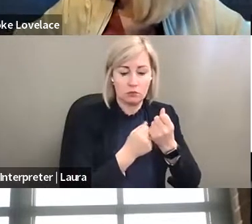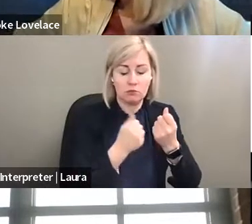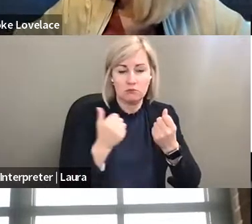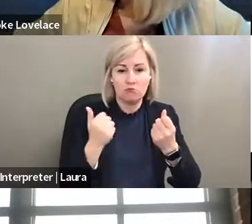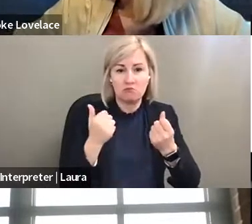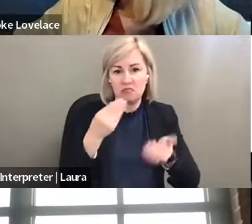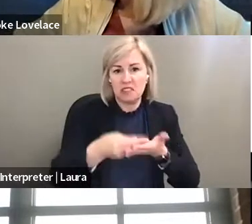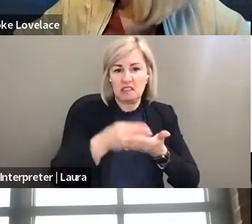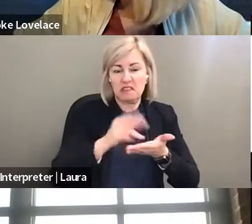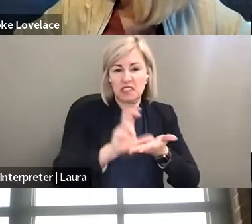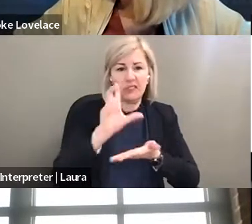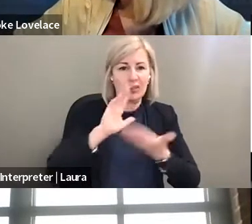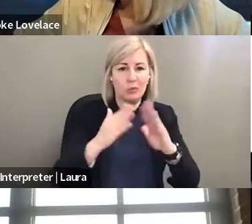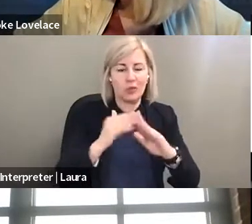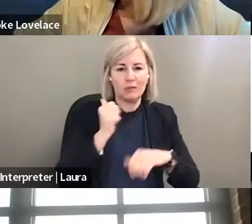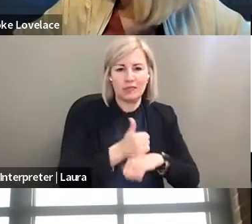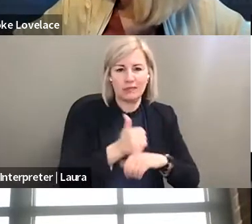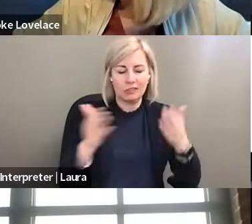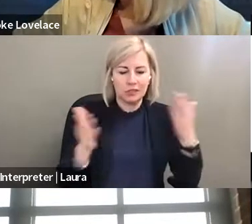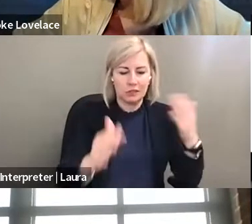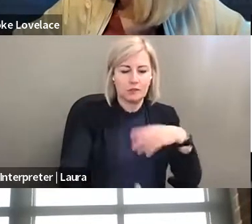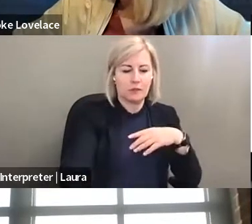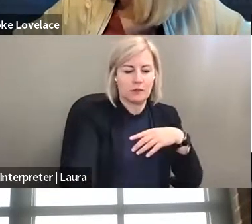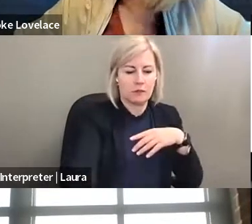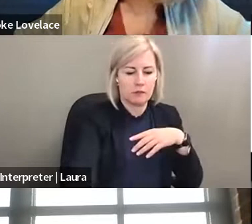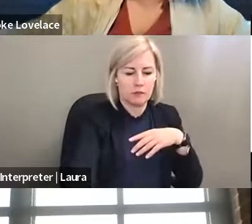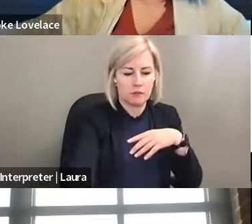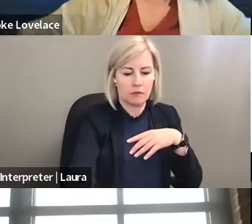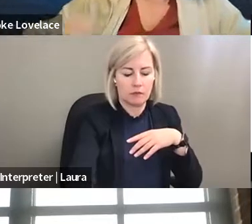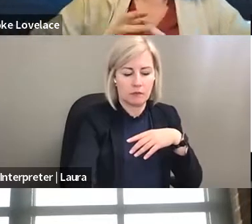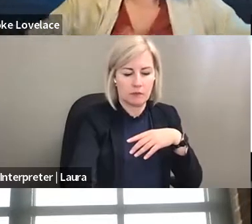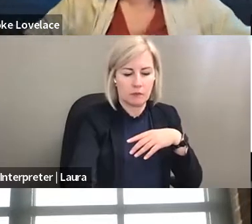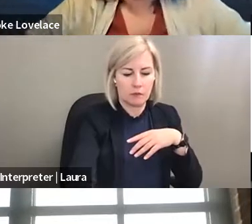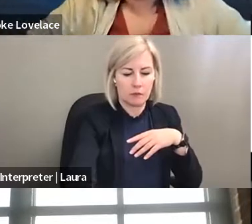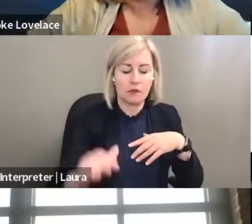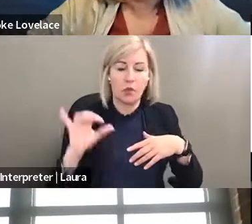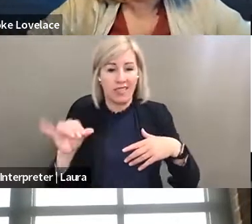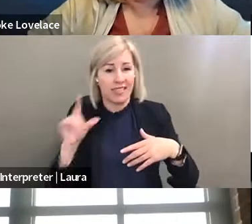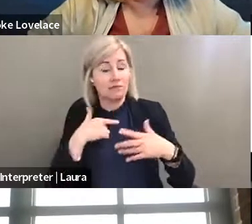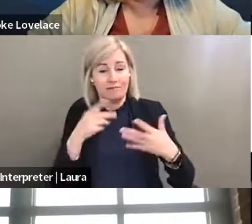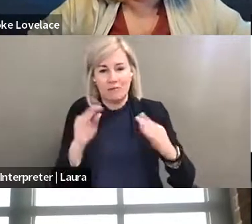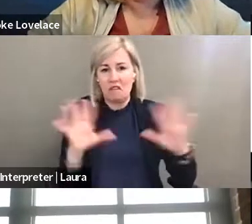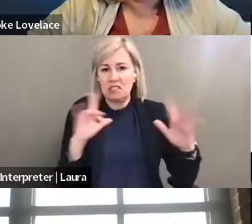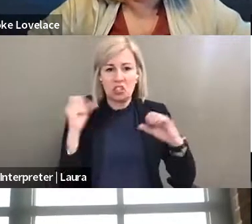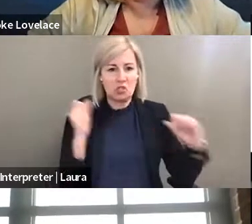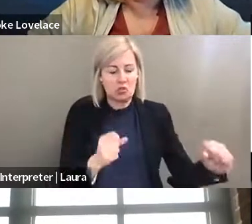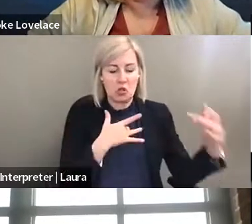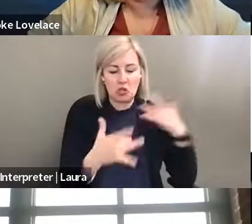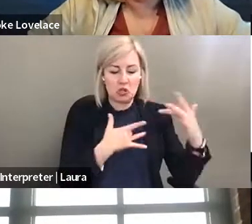community-based services. So I think that goes to show you that that is a really strong concern among Iowans with disabilities